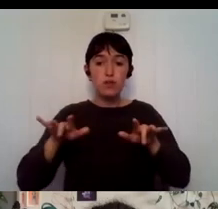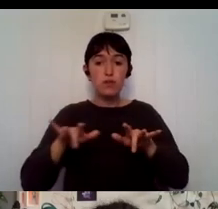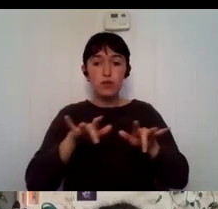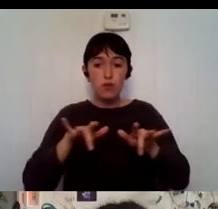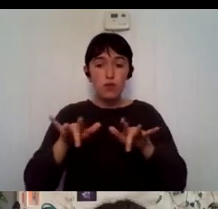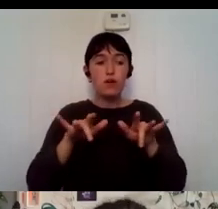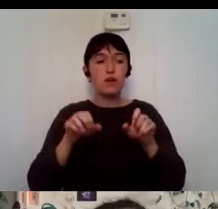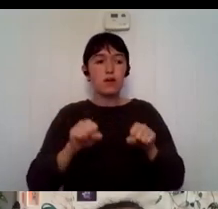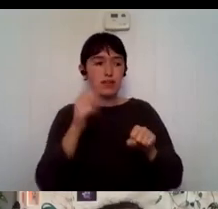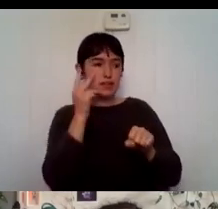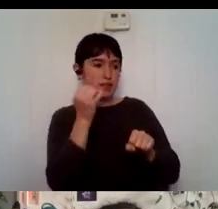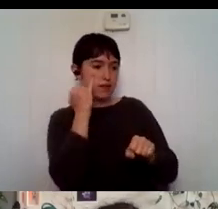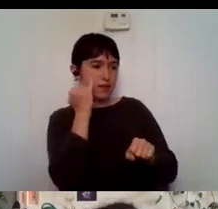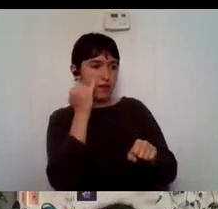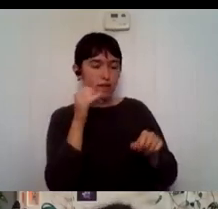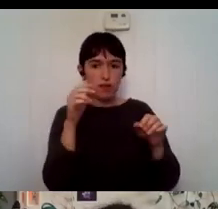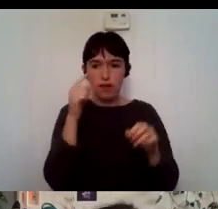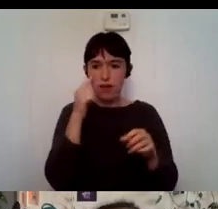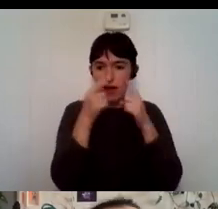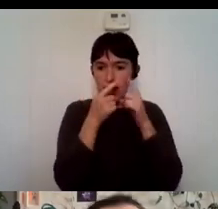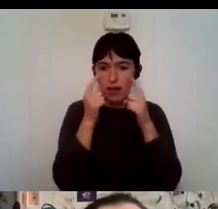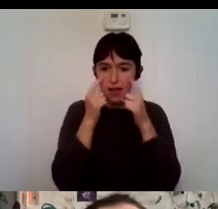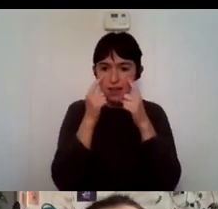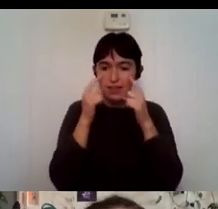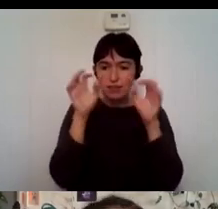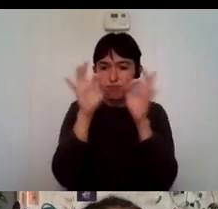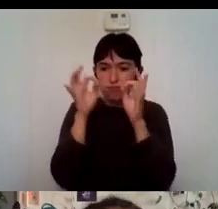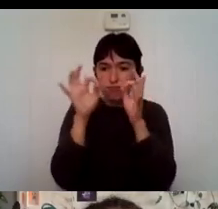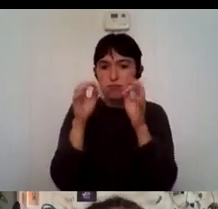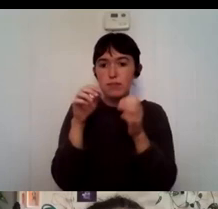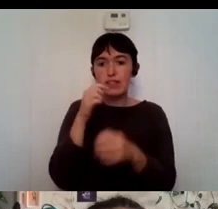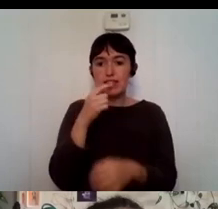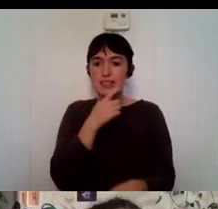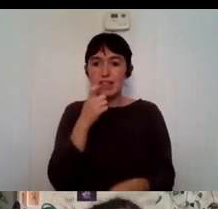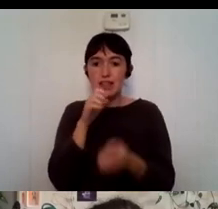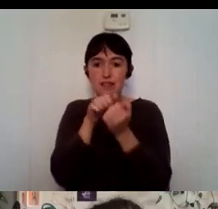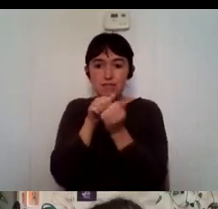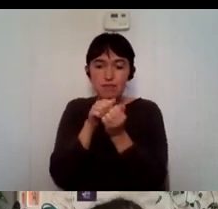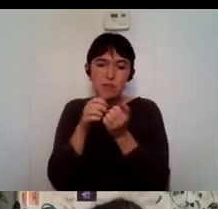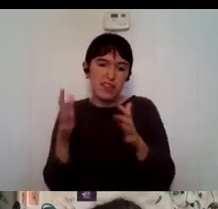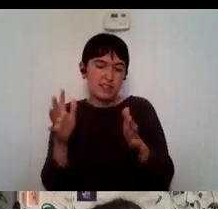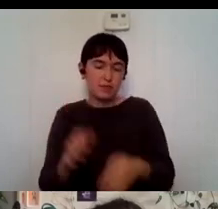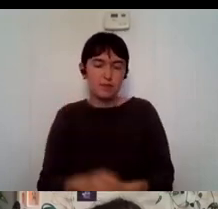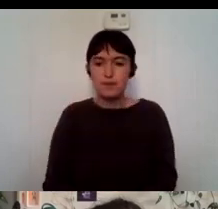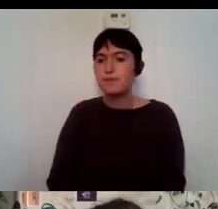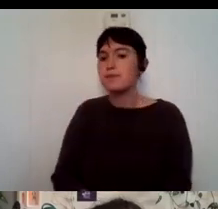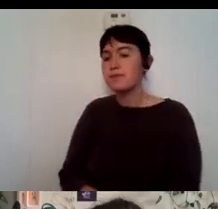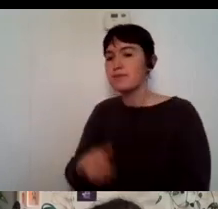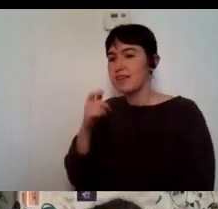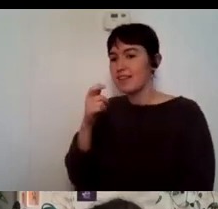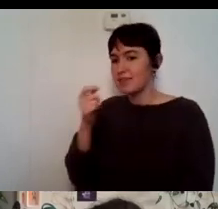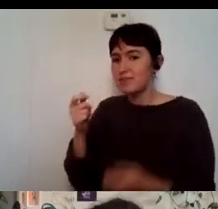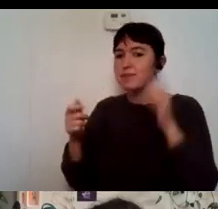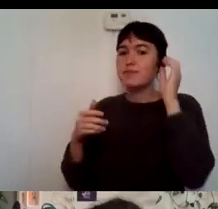it. Sounds good. Rebecca wants to know, how long have you personally been studying the brain? Hi, Rebecca. Yeah, so